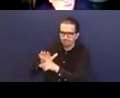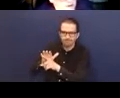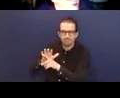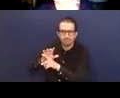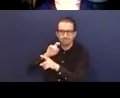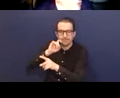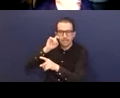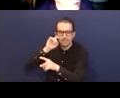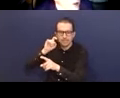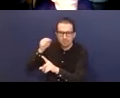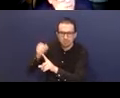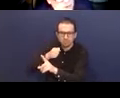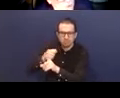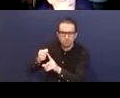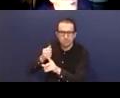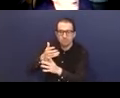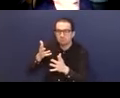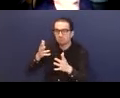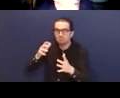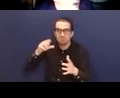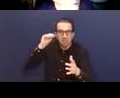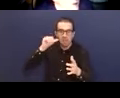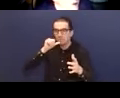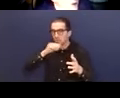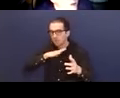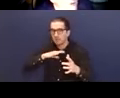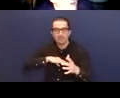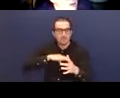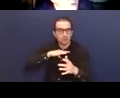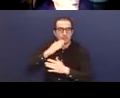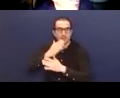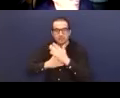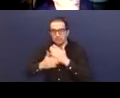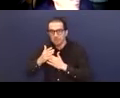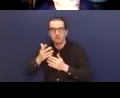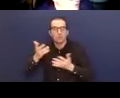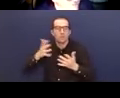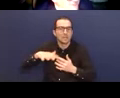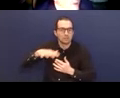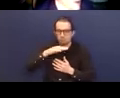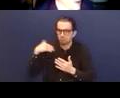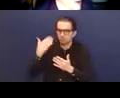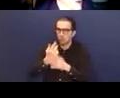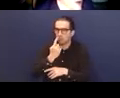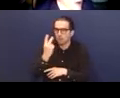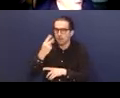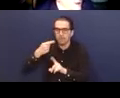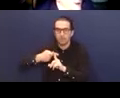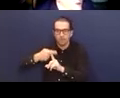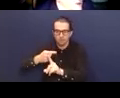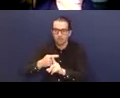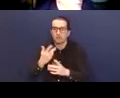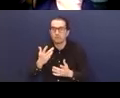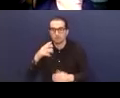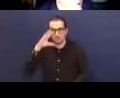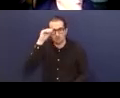reinforce the figures that we've talked about when we talked about that in our women's module. And then